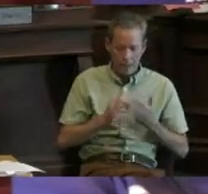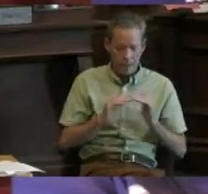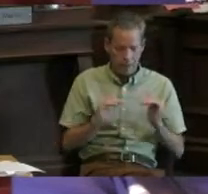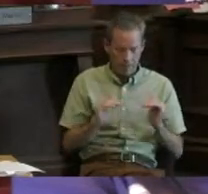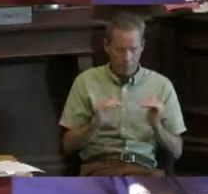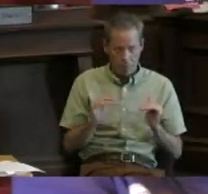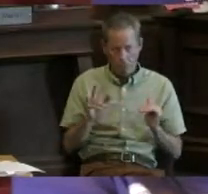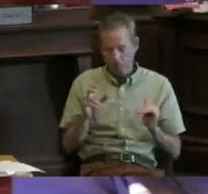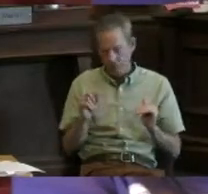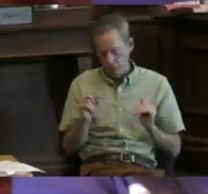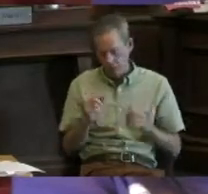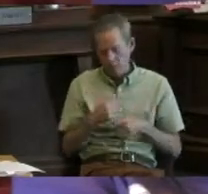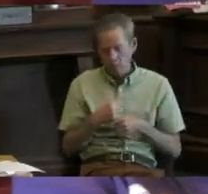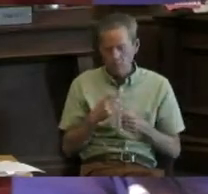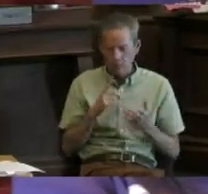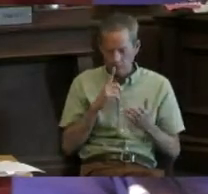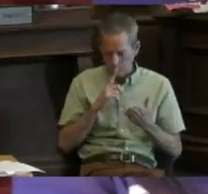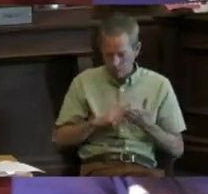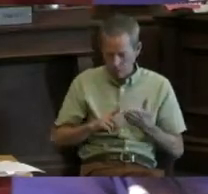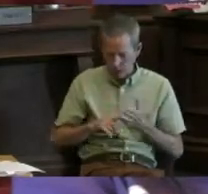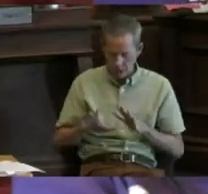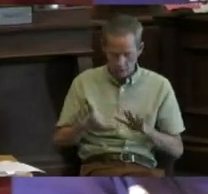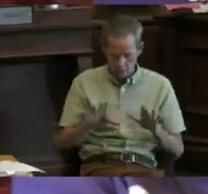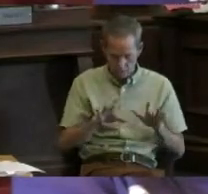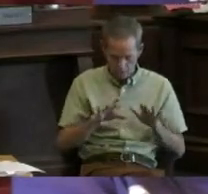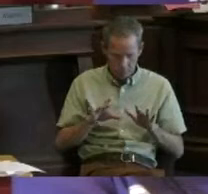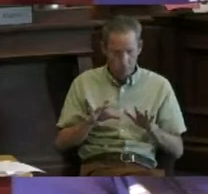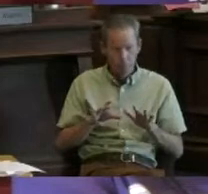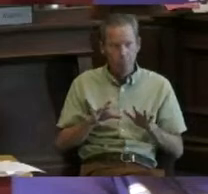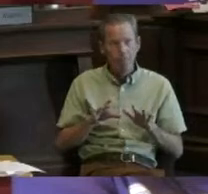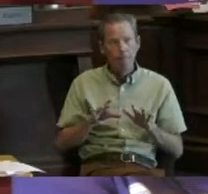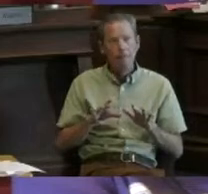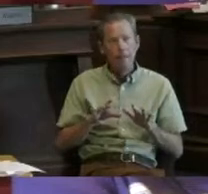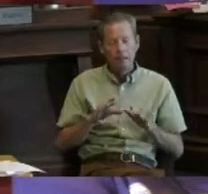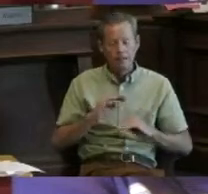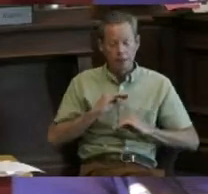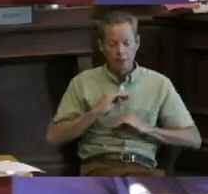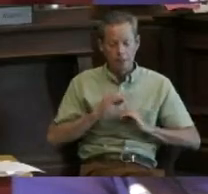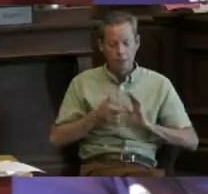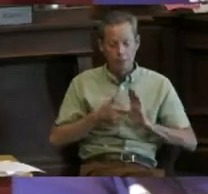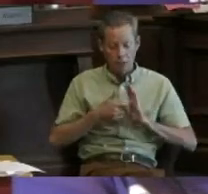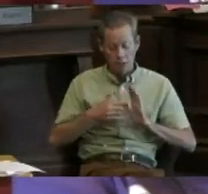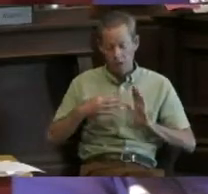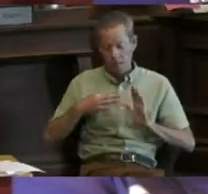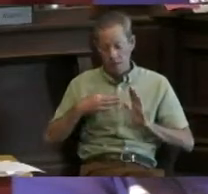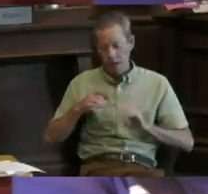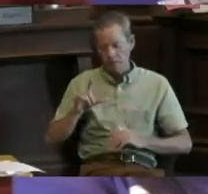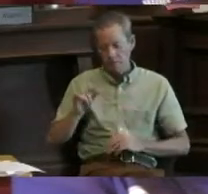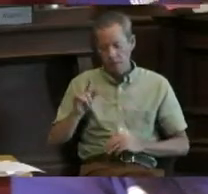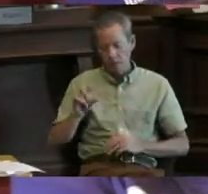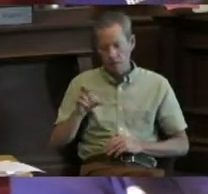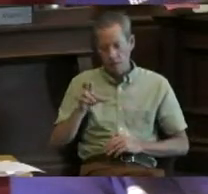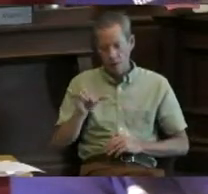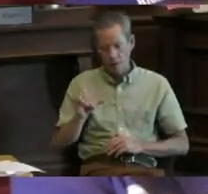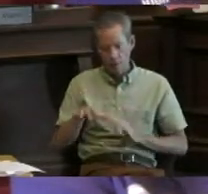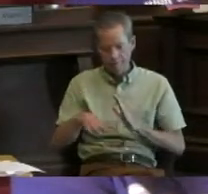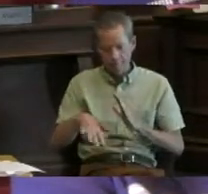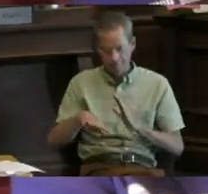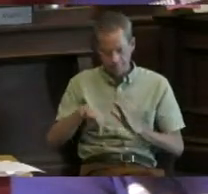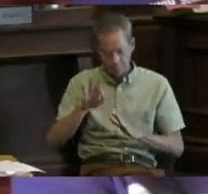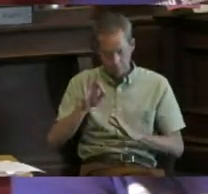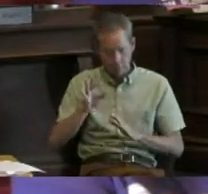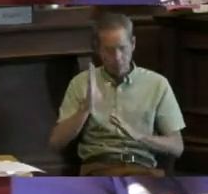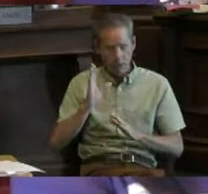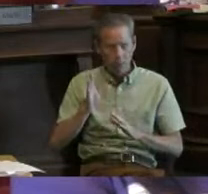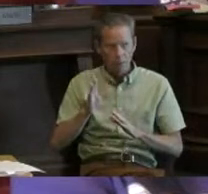you know, a veteran, make sure they're a veteran, make sure they have experience homeless. Once they meet that criteria, they'll apply and they'll be in that lottery system. And we'll continue to work